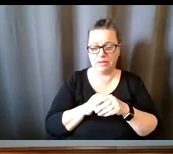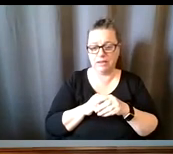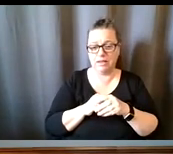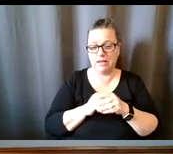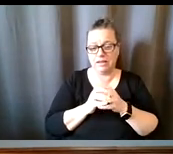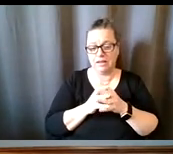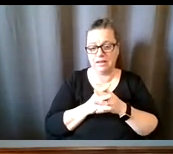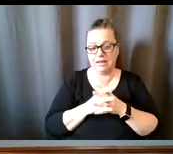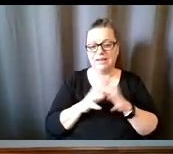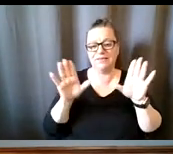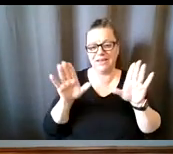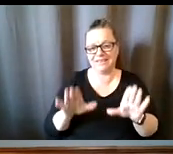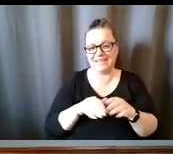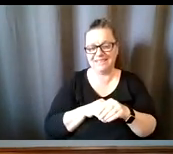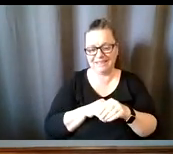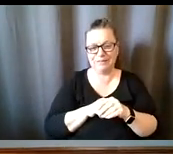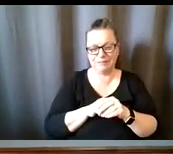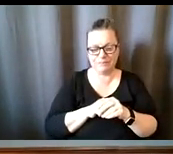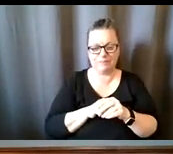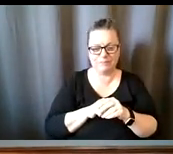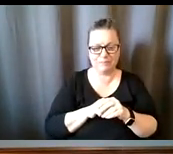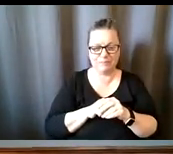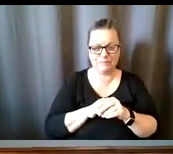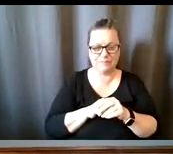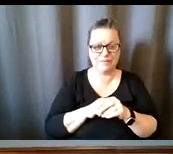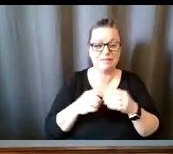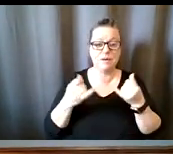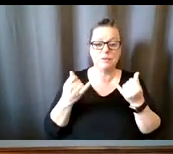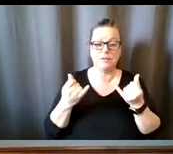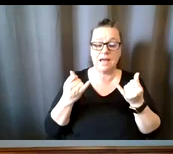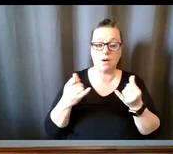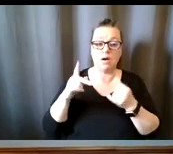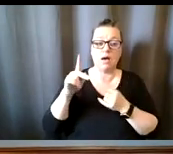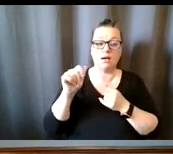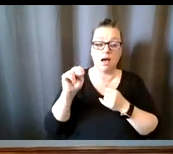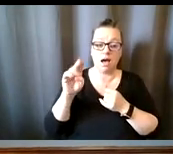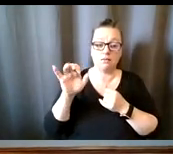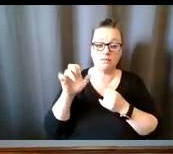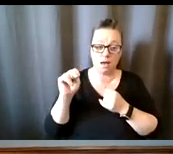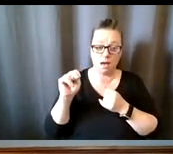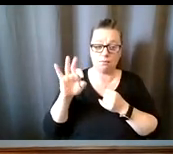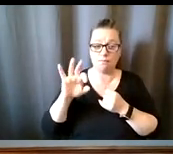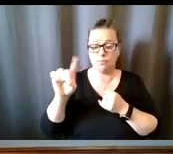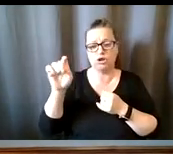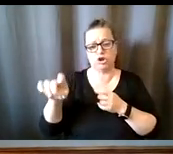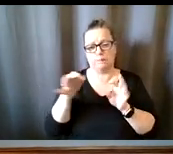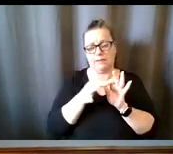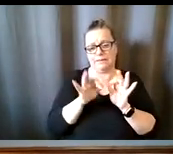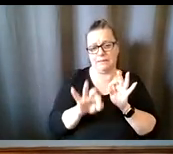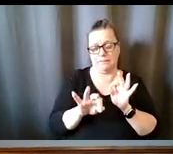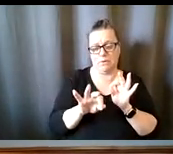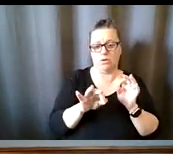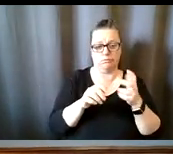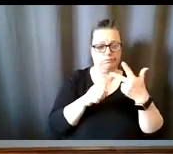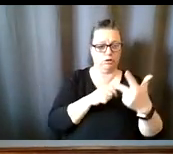right, fantastic. So let's go ahead and move on. So a Kanban board really should be simple. It's really about to do, doing, and